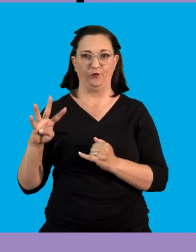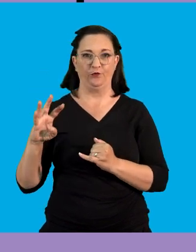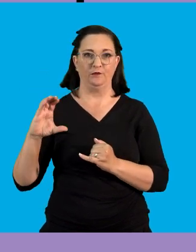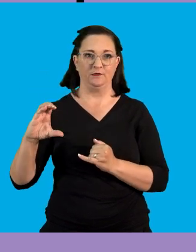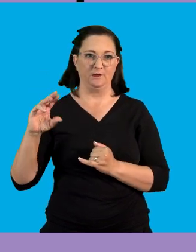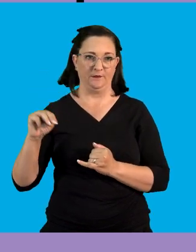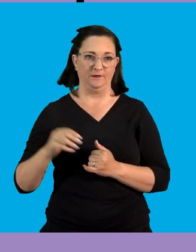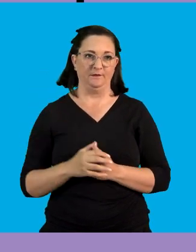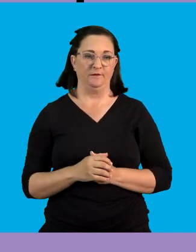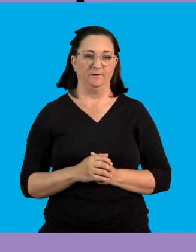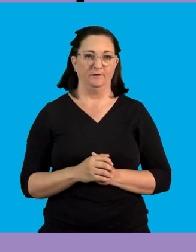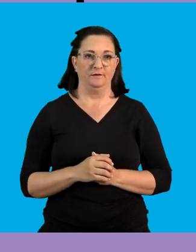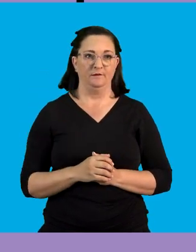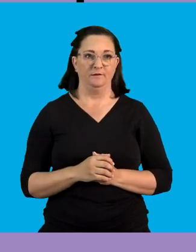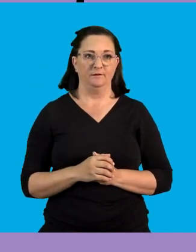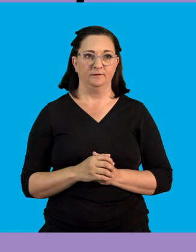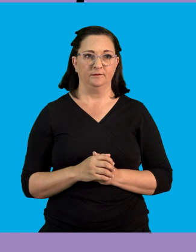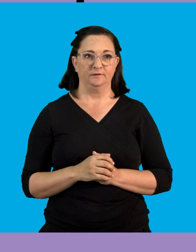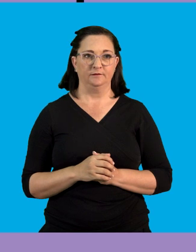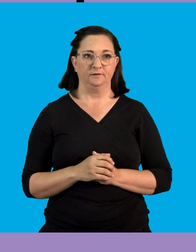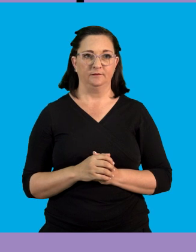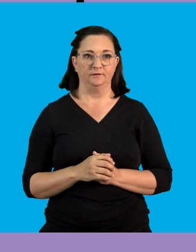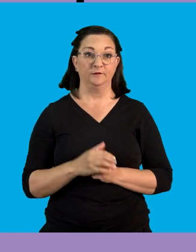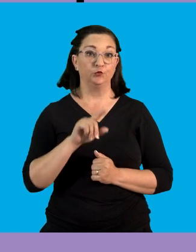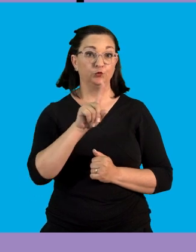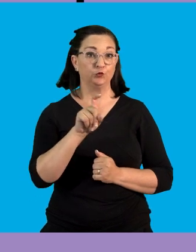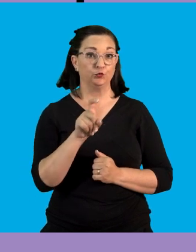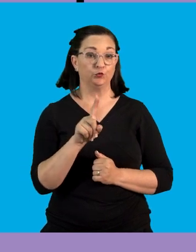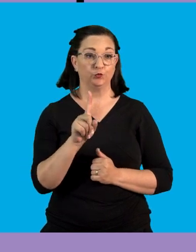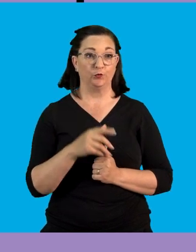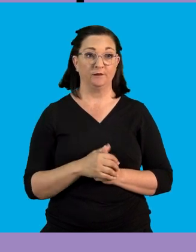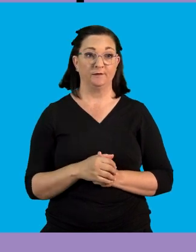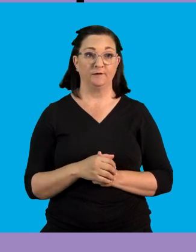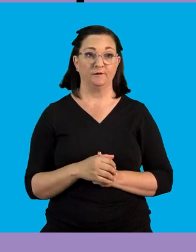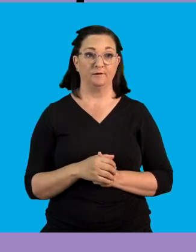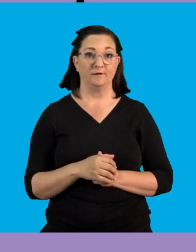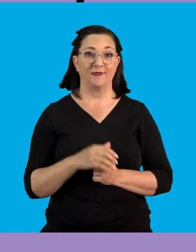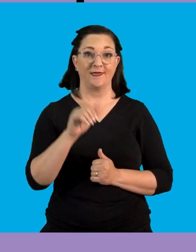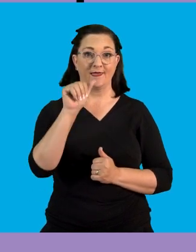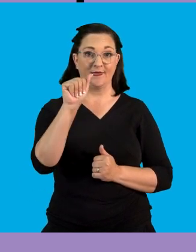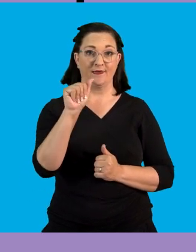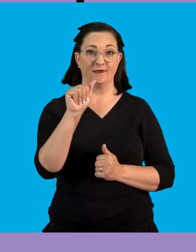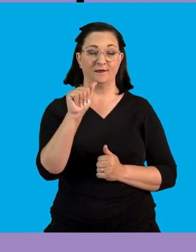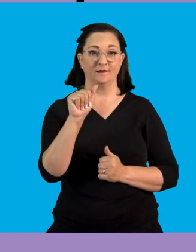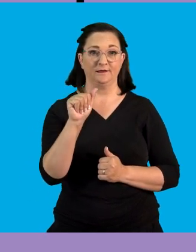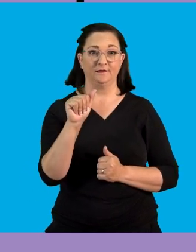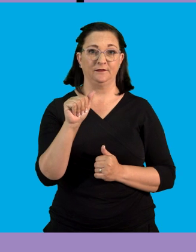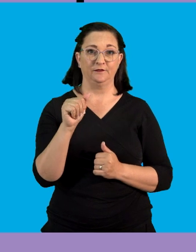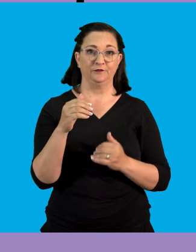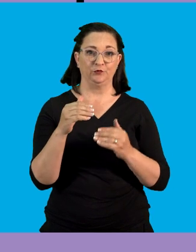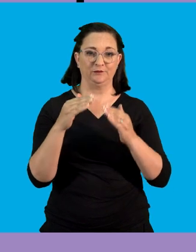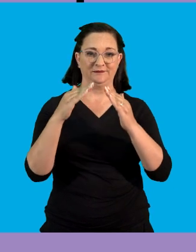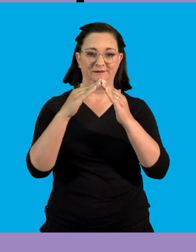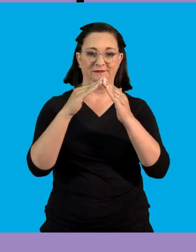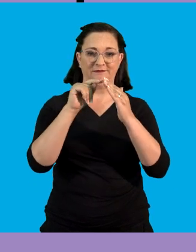centimeters. All right. And then let's look at the questions. Question A. Determine the